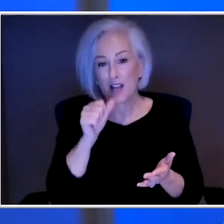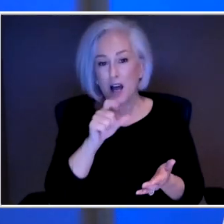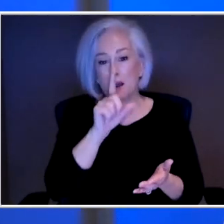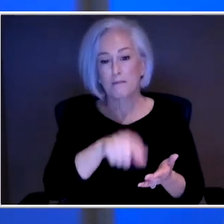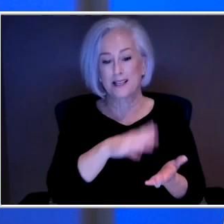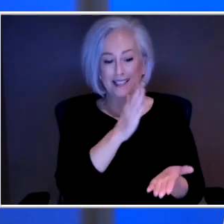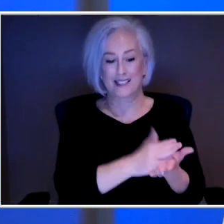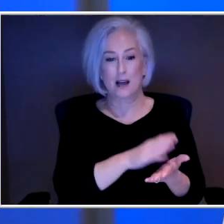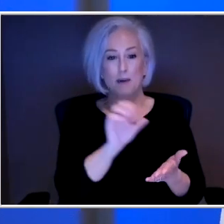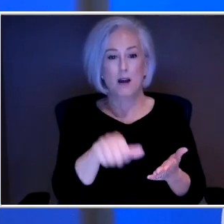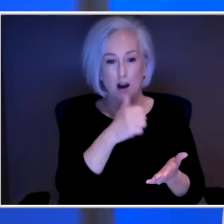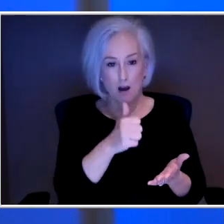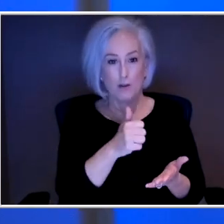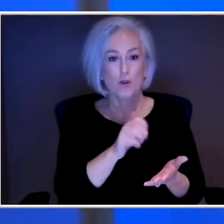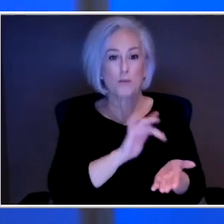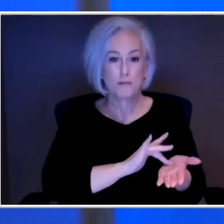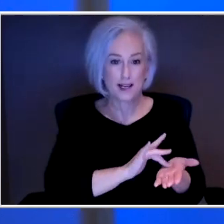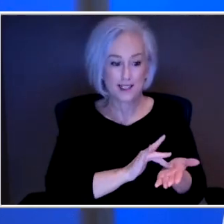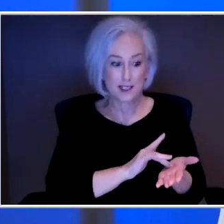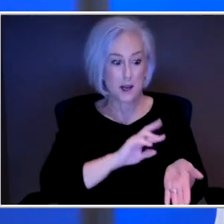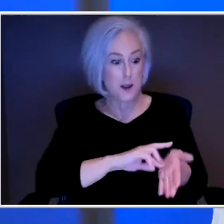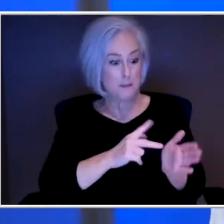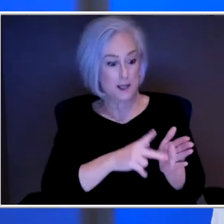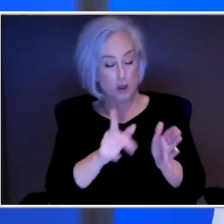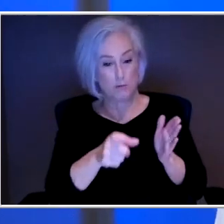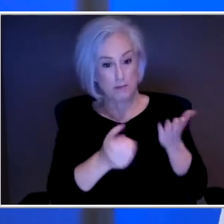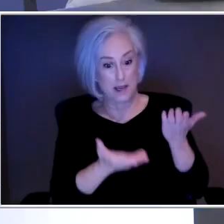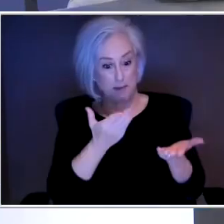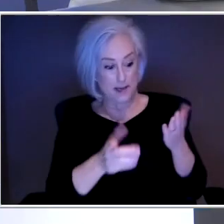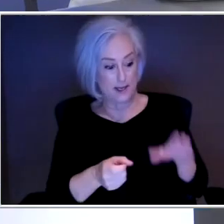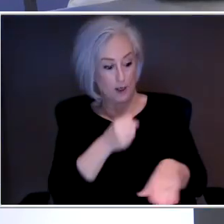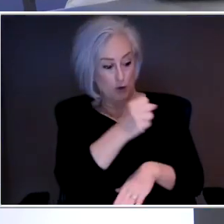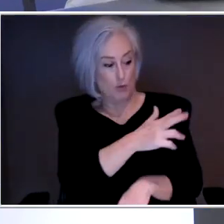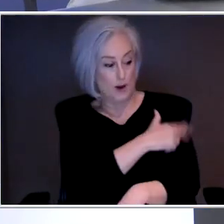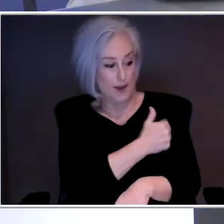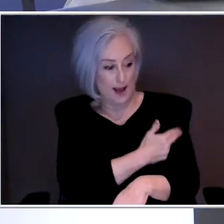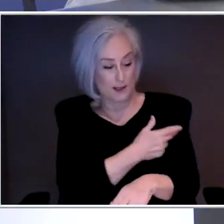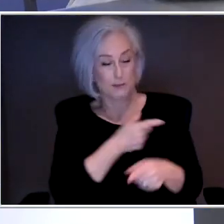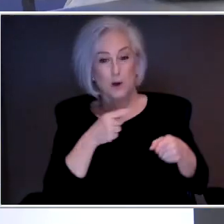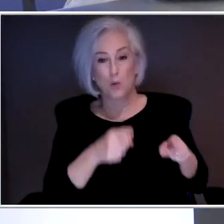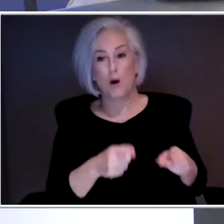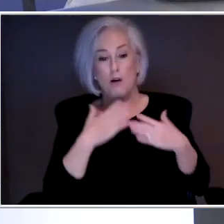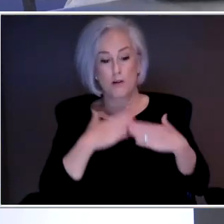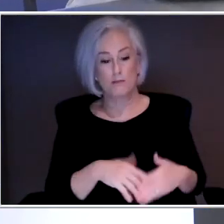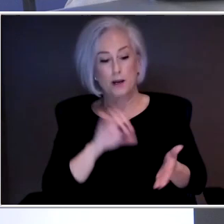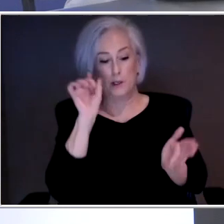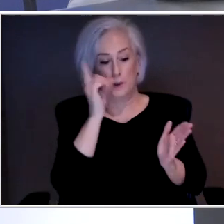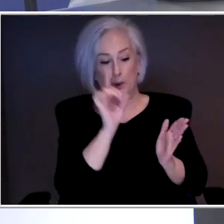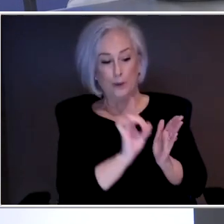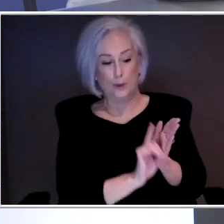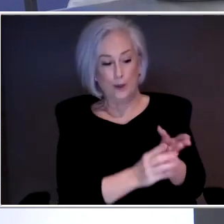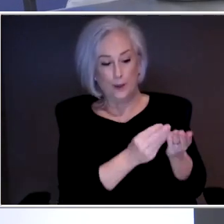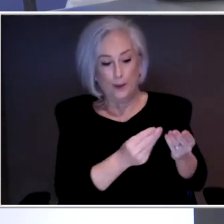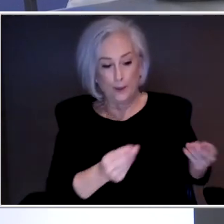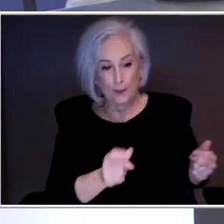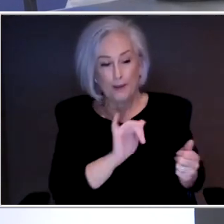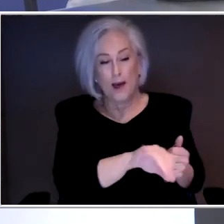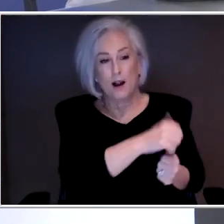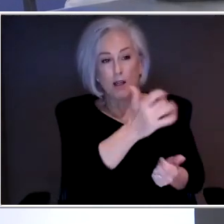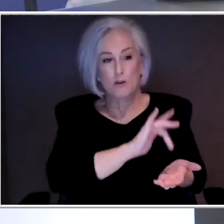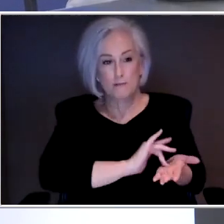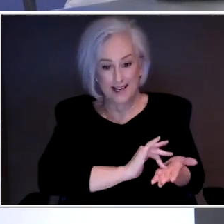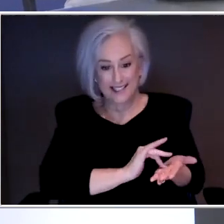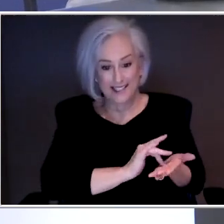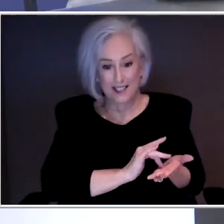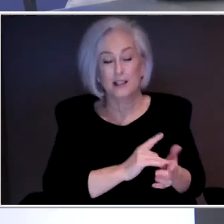psychiatric hospitalization to monitor them for safety. While they're weaning them, while they're off. Taking off, stopping the other stuff like their Zoloft or